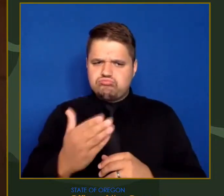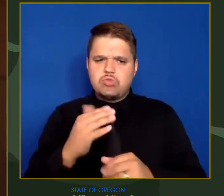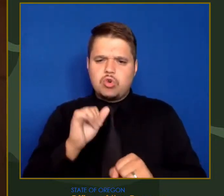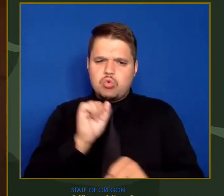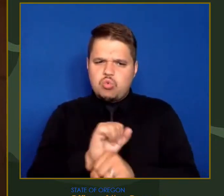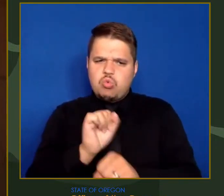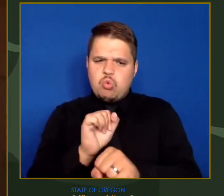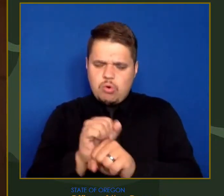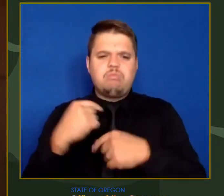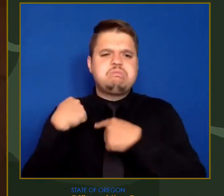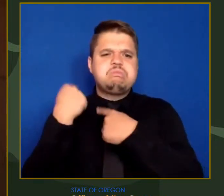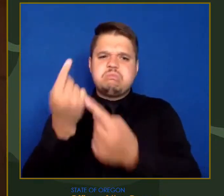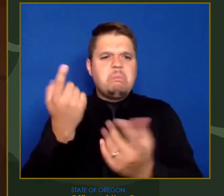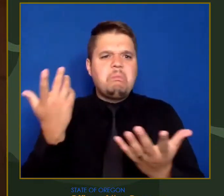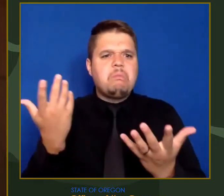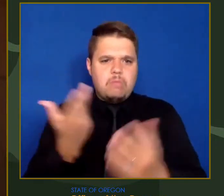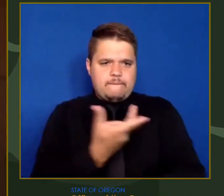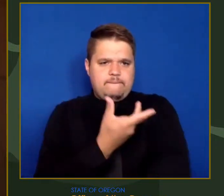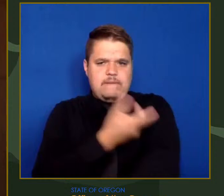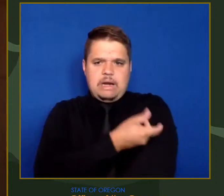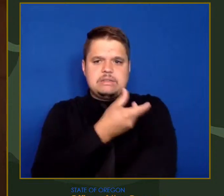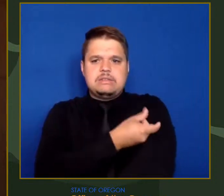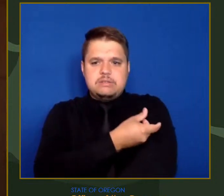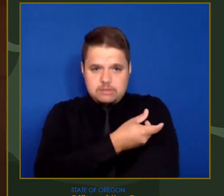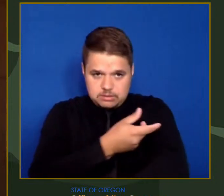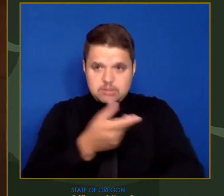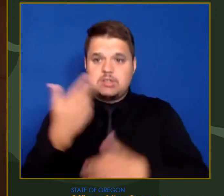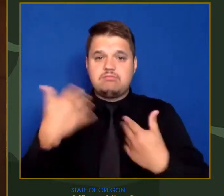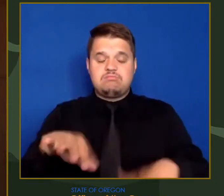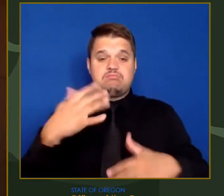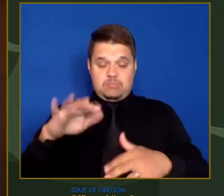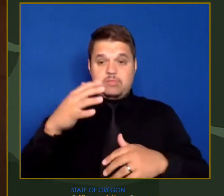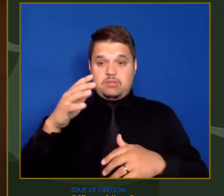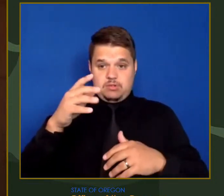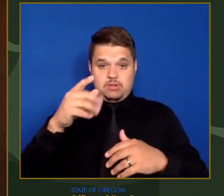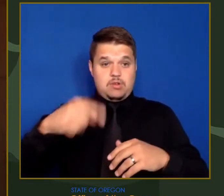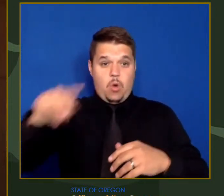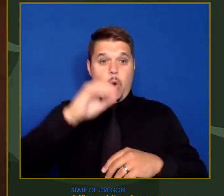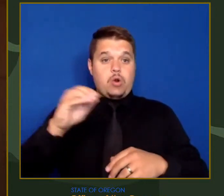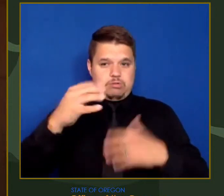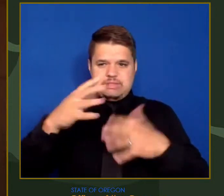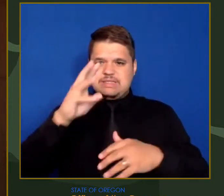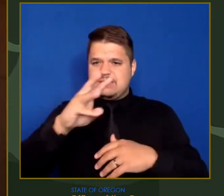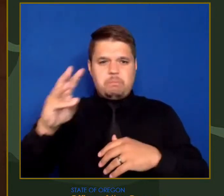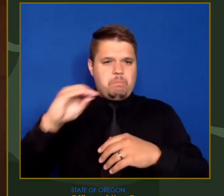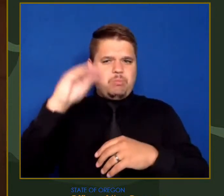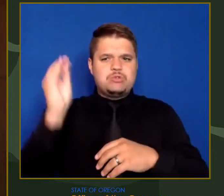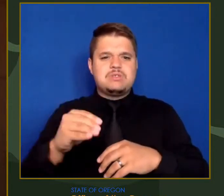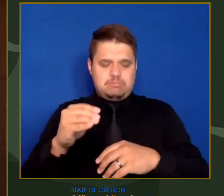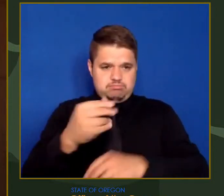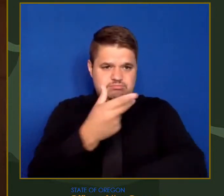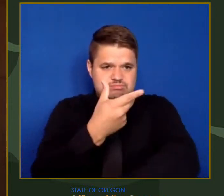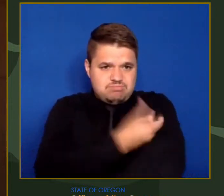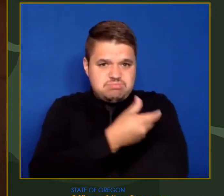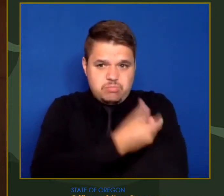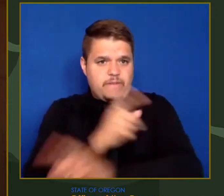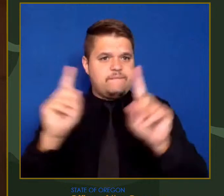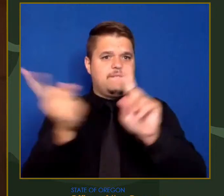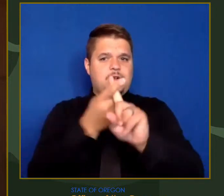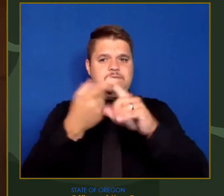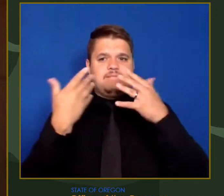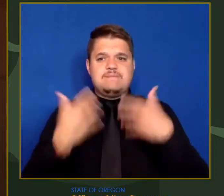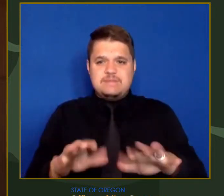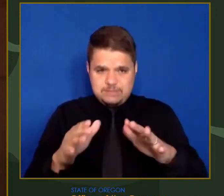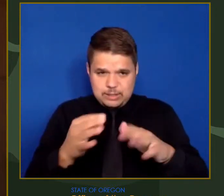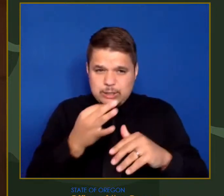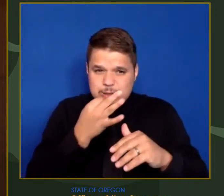over 66% of Oregonians statewide with a first dose, just shy of our